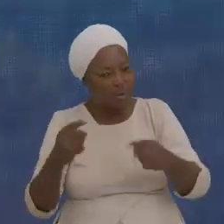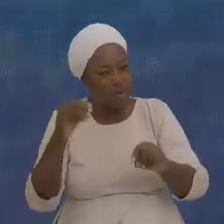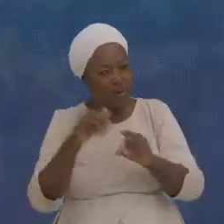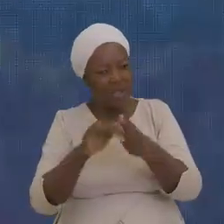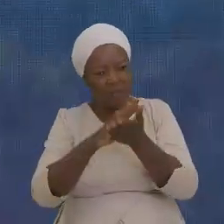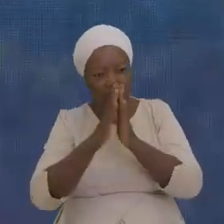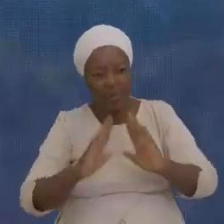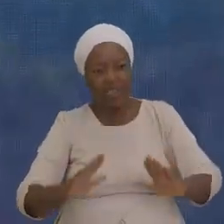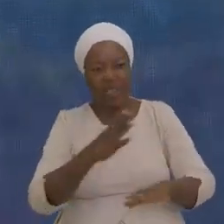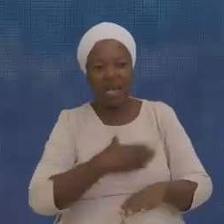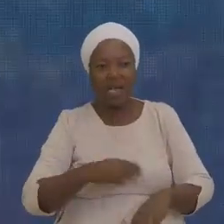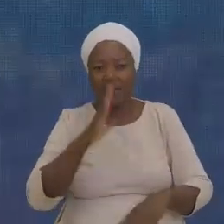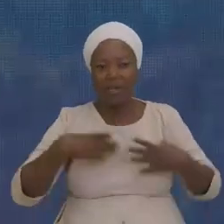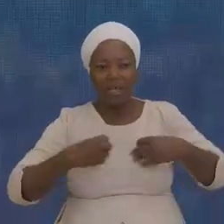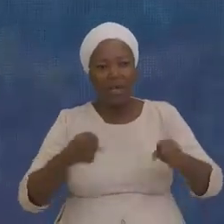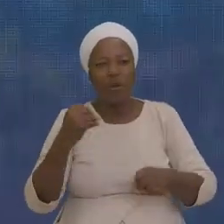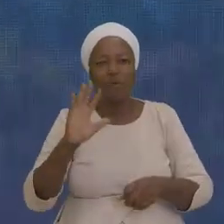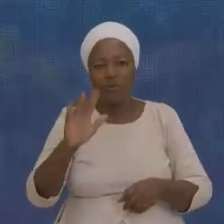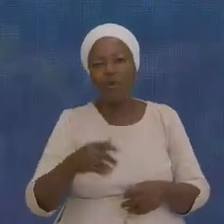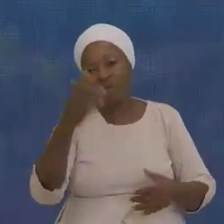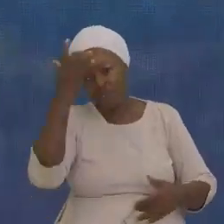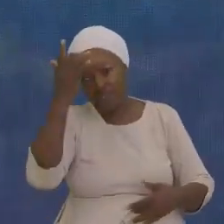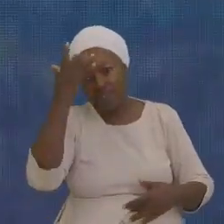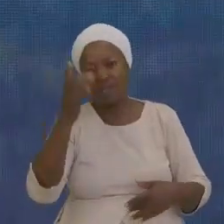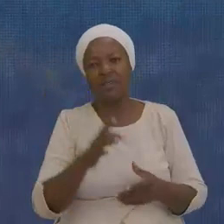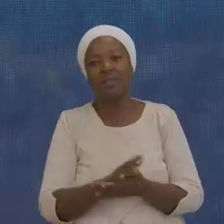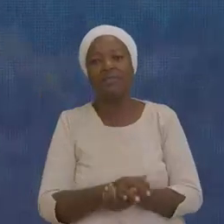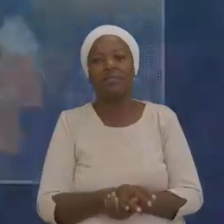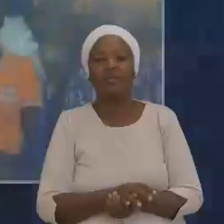peace and be whole of thy plague.